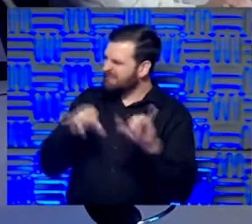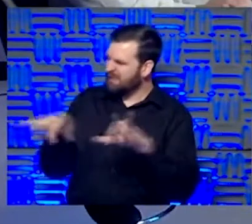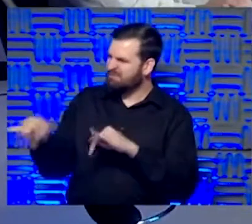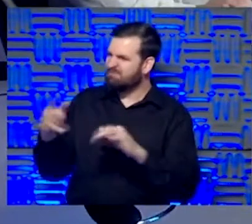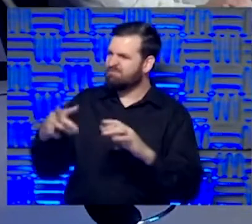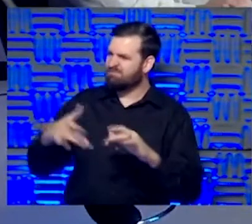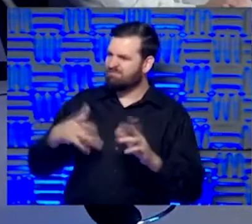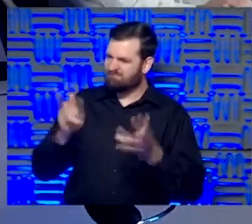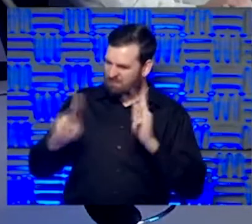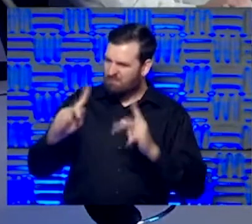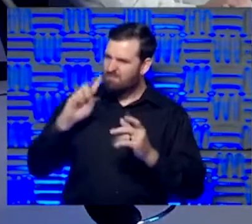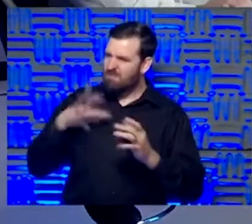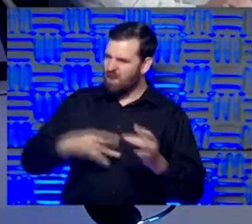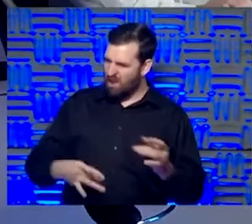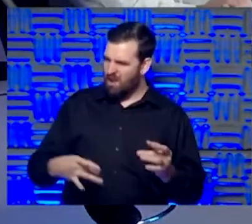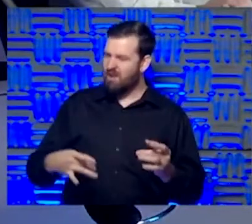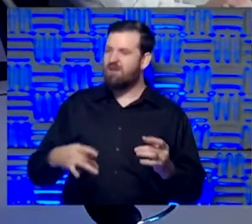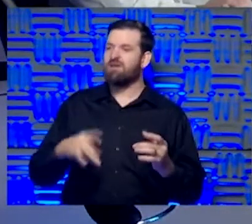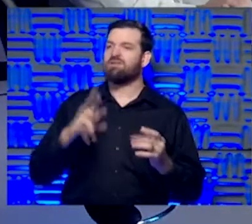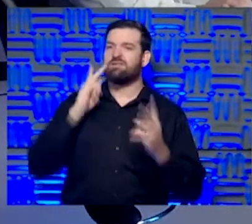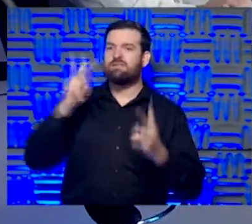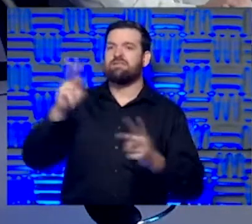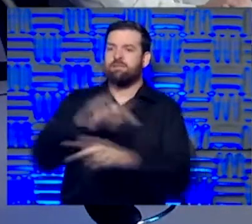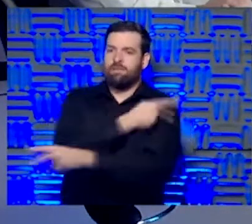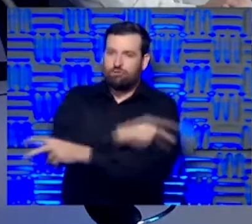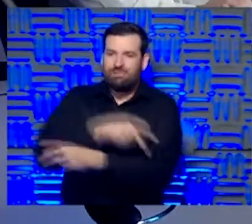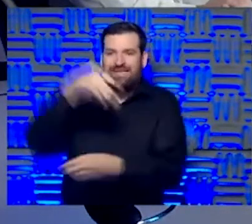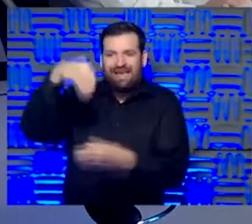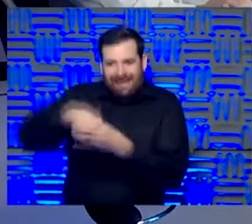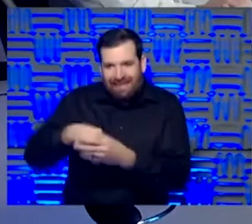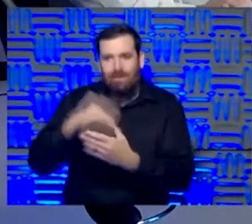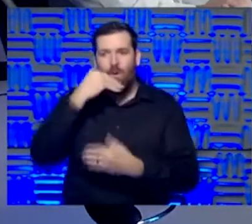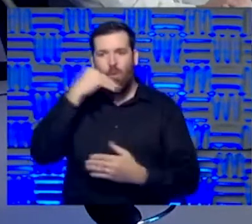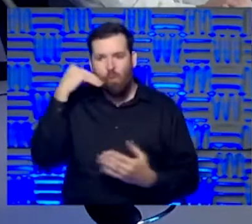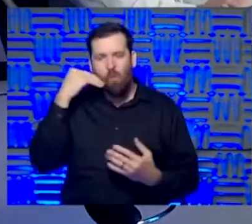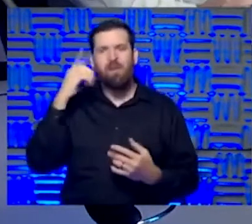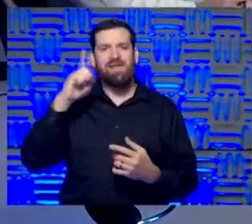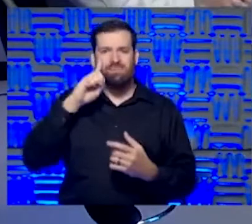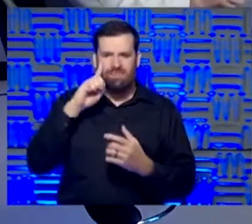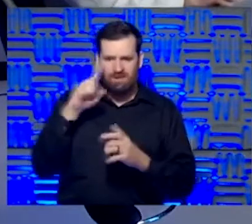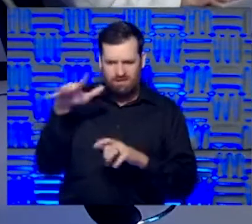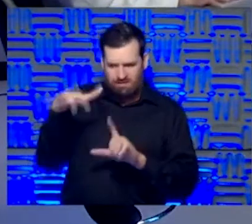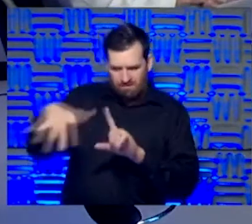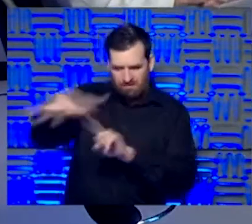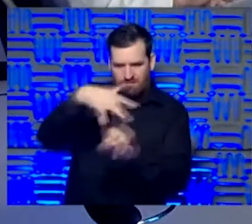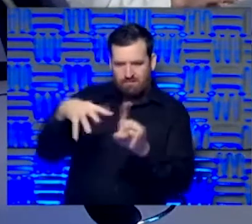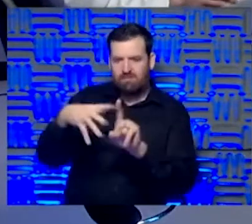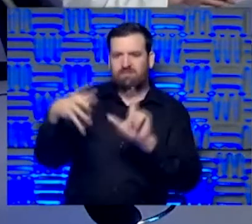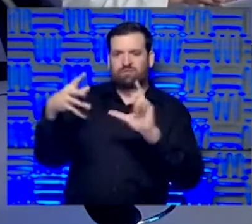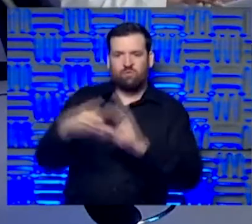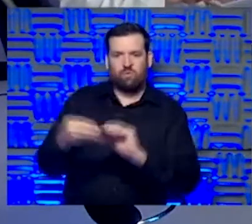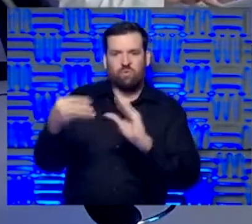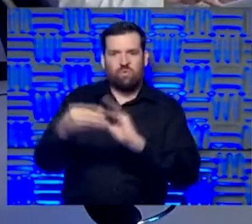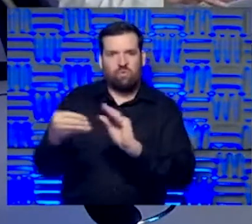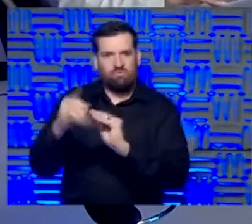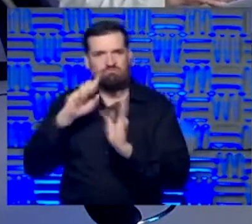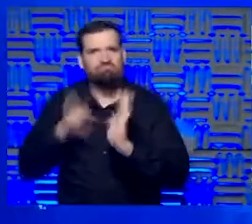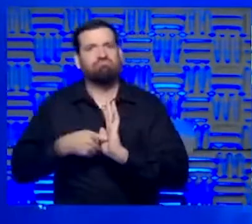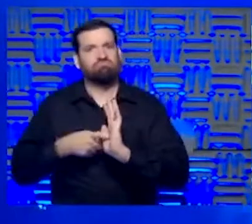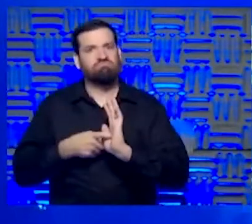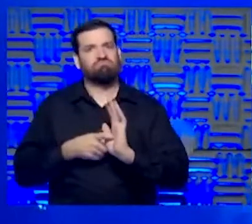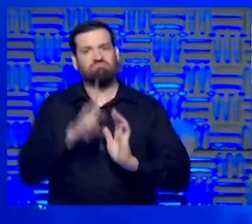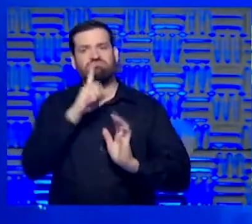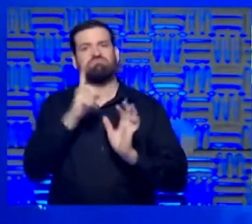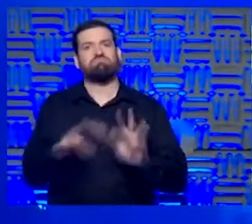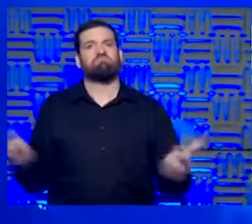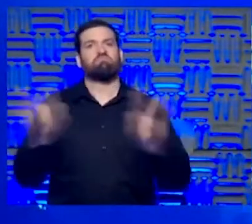do like it. And you get to see patients in their home. And I think there's a story there that will be told over time. I think it's really